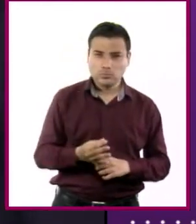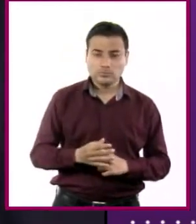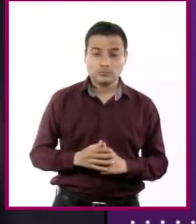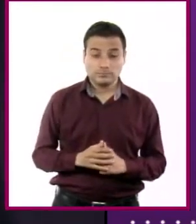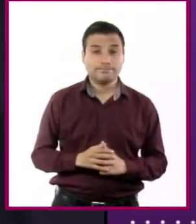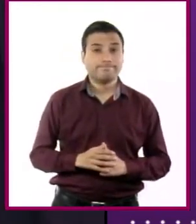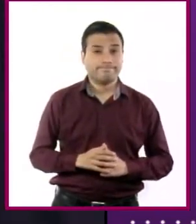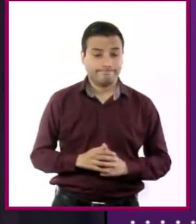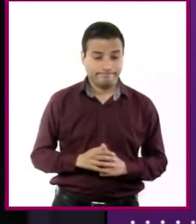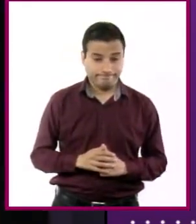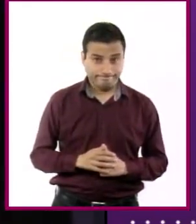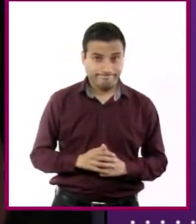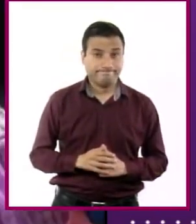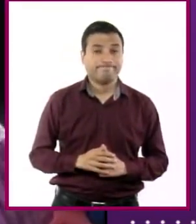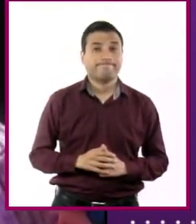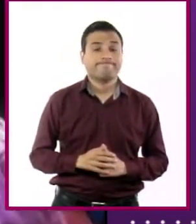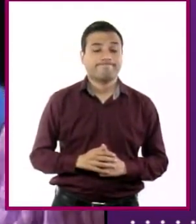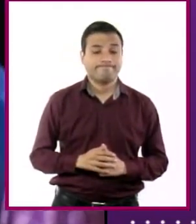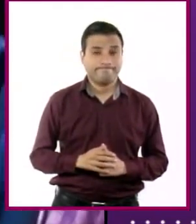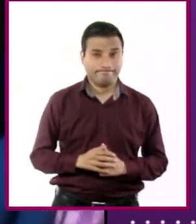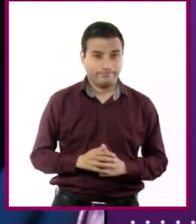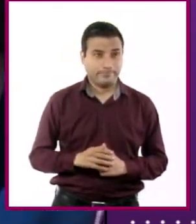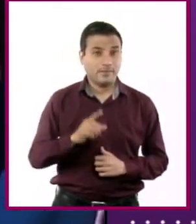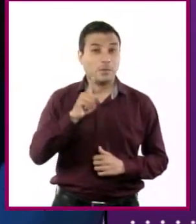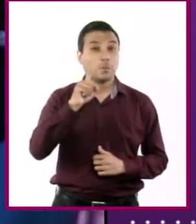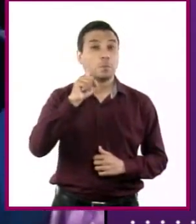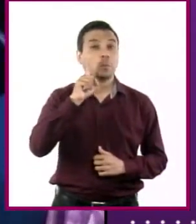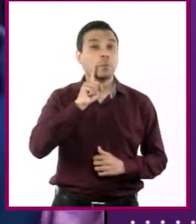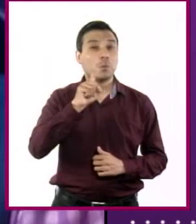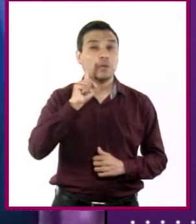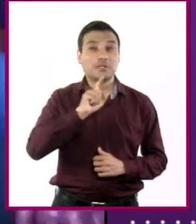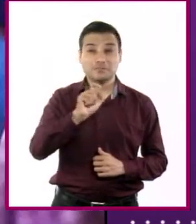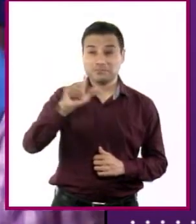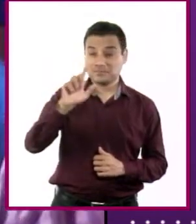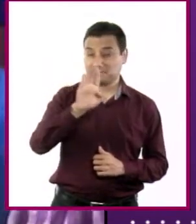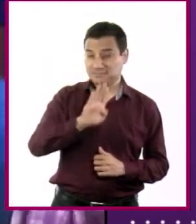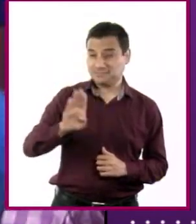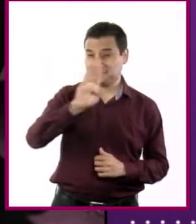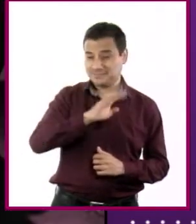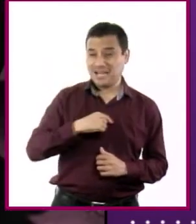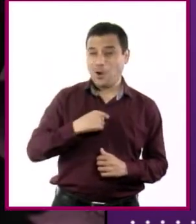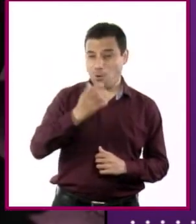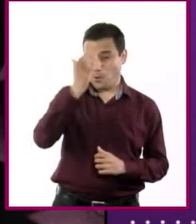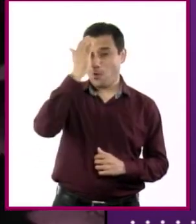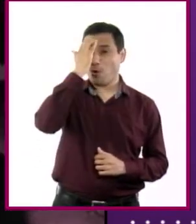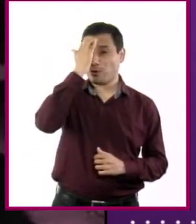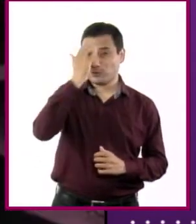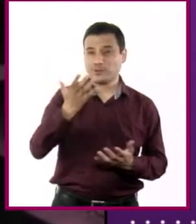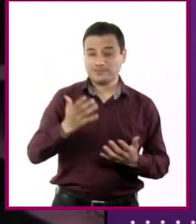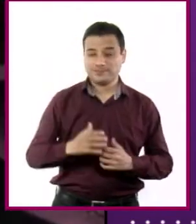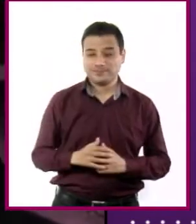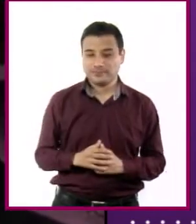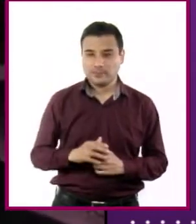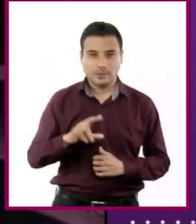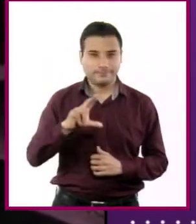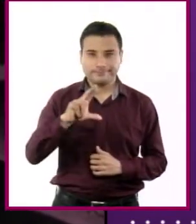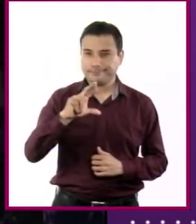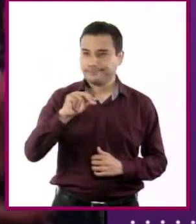Yes! The great crystal clear! I know! Or maybe she